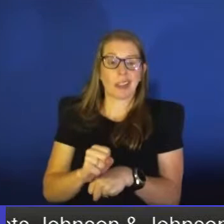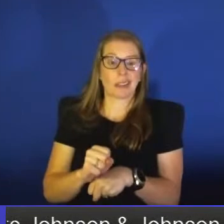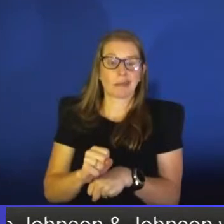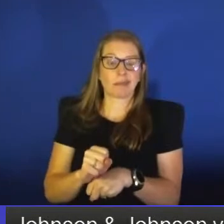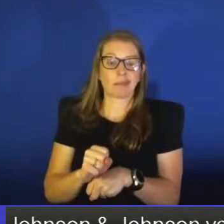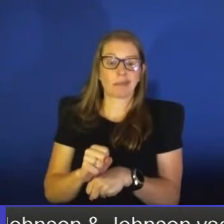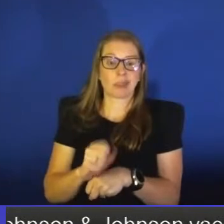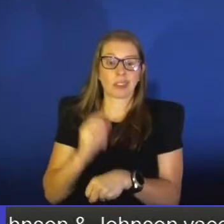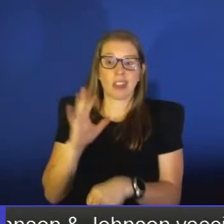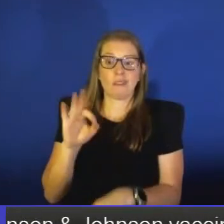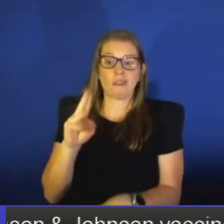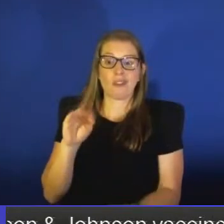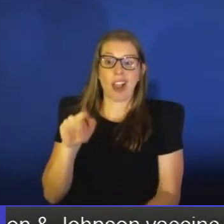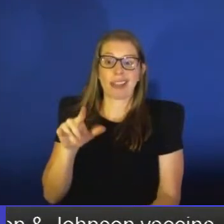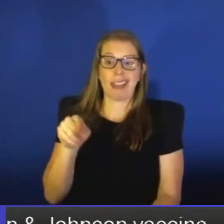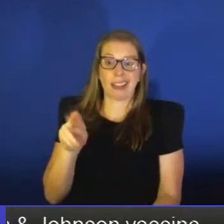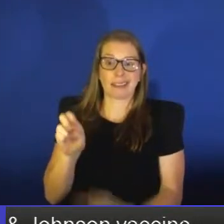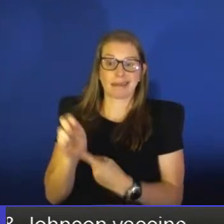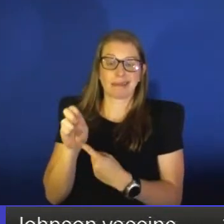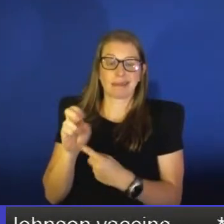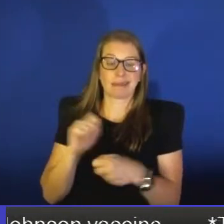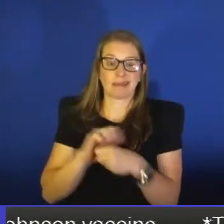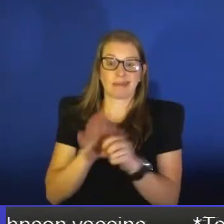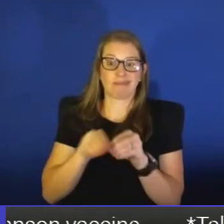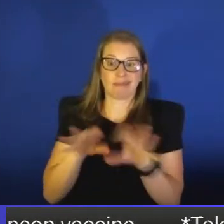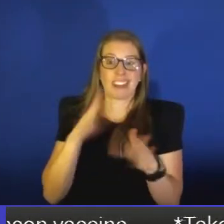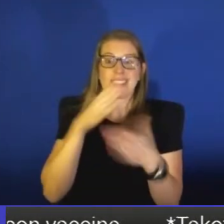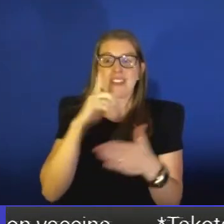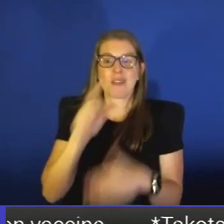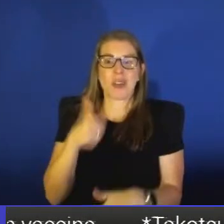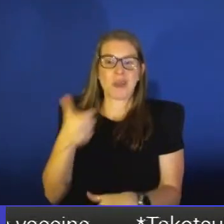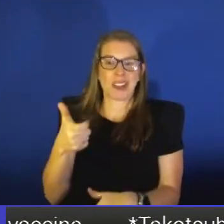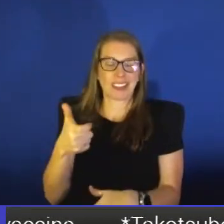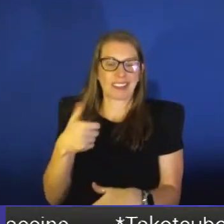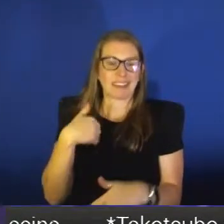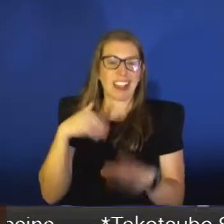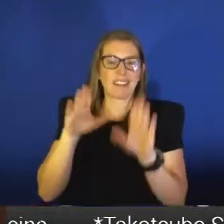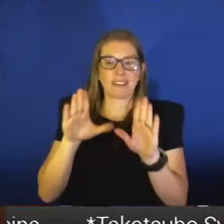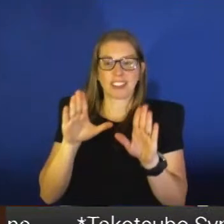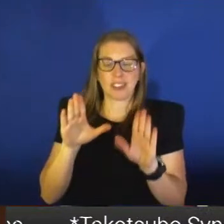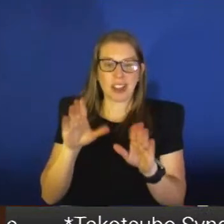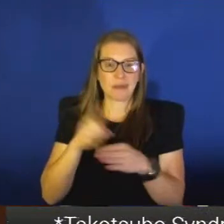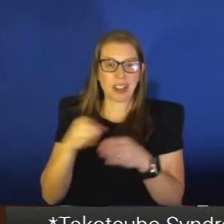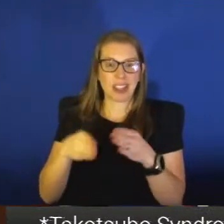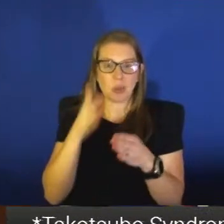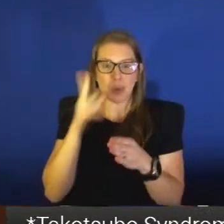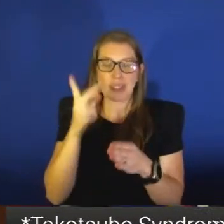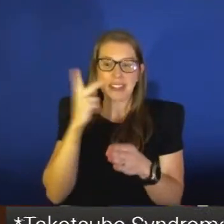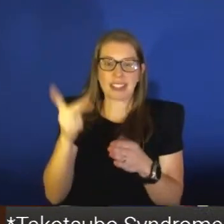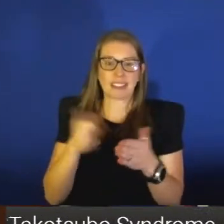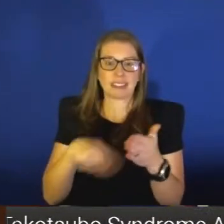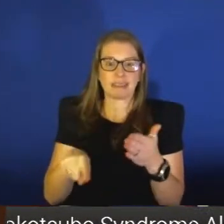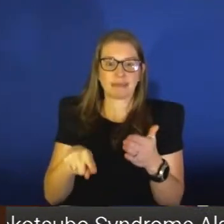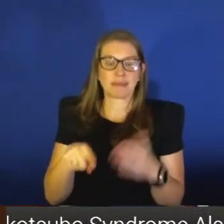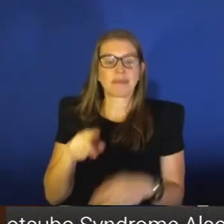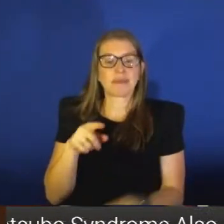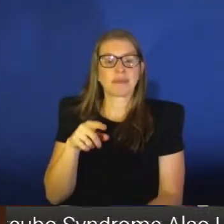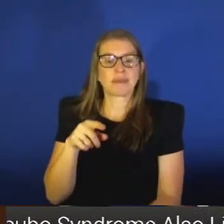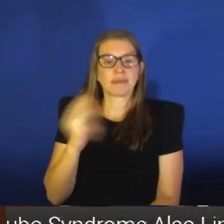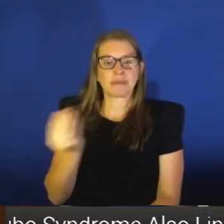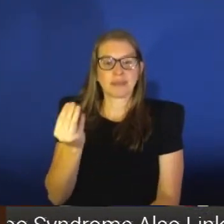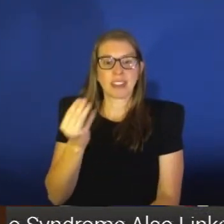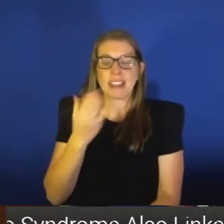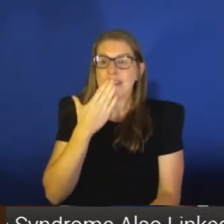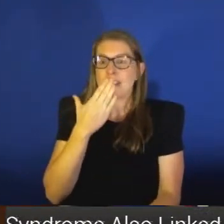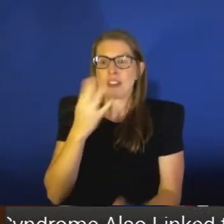some of those messages. Everyone, thanks for being with us. Have a great weekend, and we'll see you on Monday. Thanks to all the nurses for all their help and all the everything